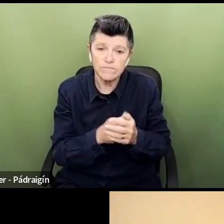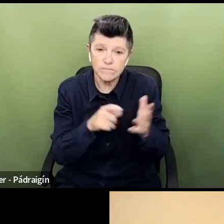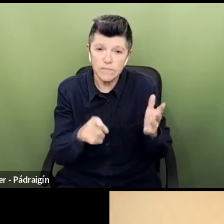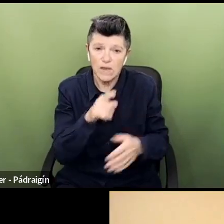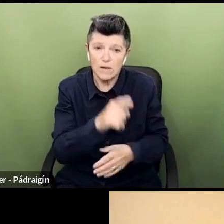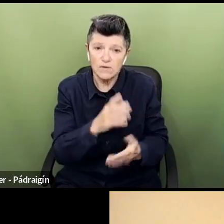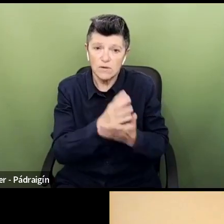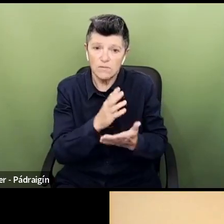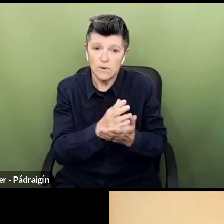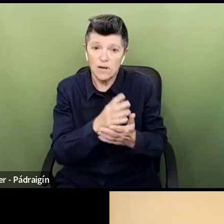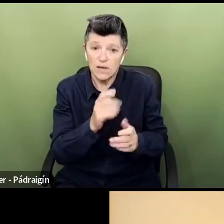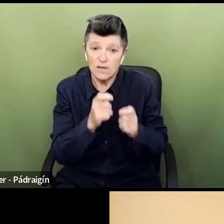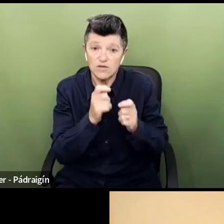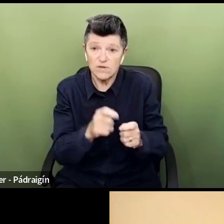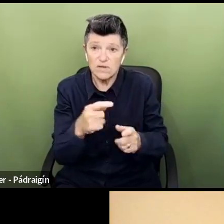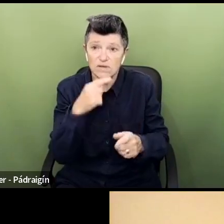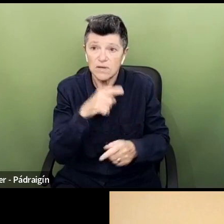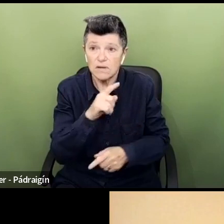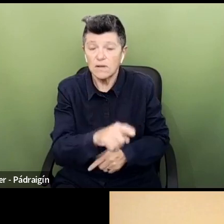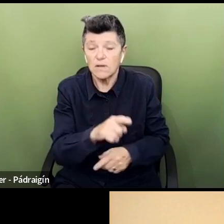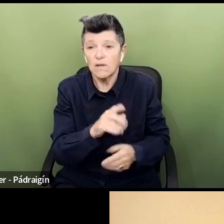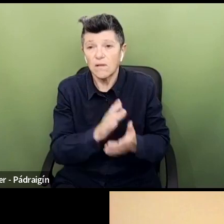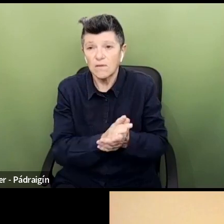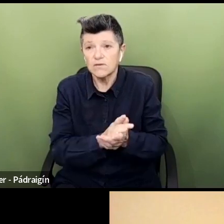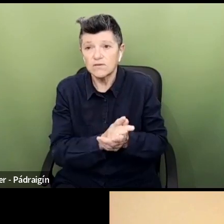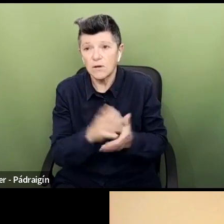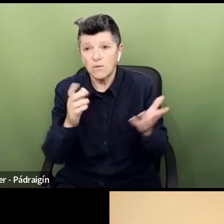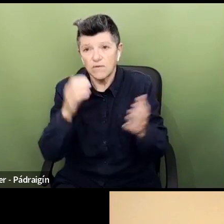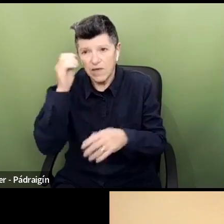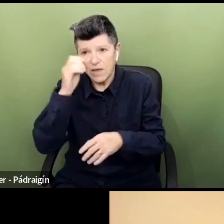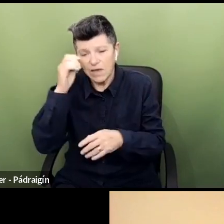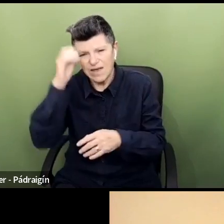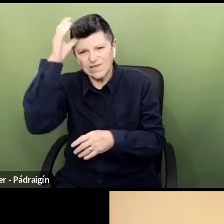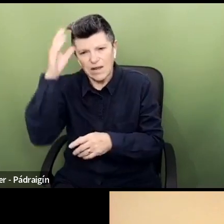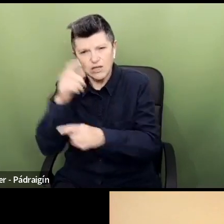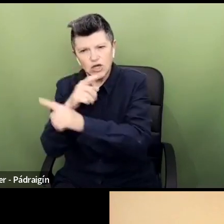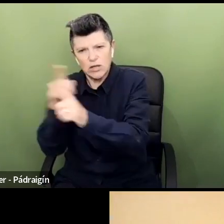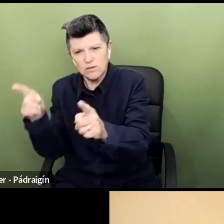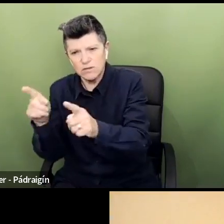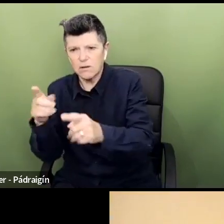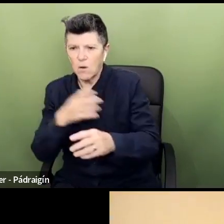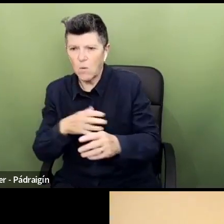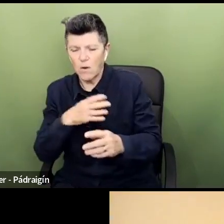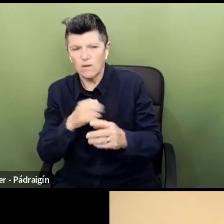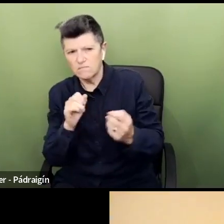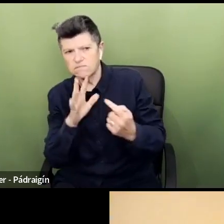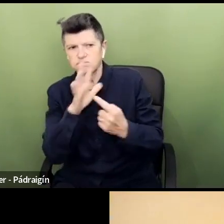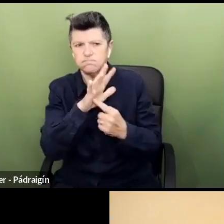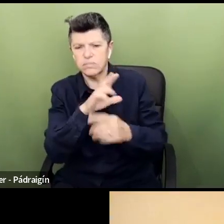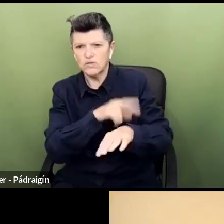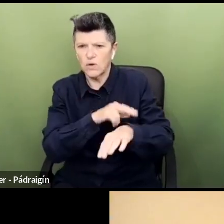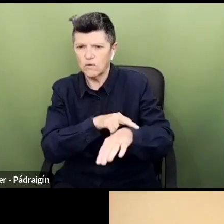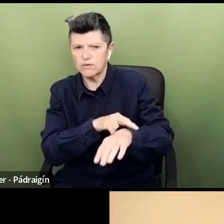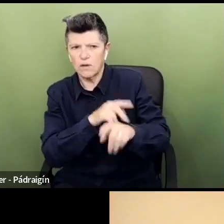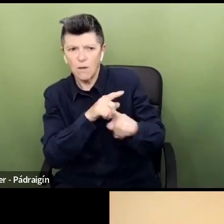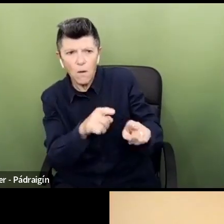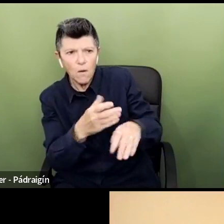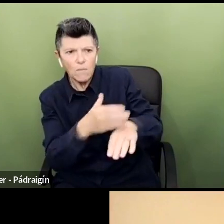opted for their kids to be treated by these, you know, prominent doctors from before the revolution.